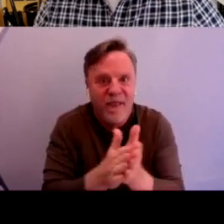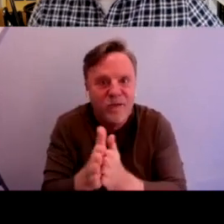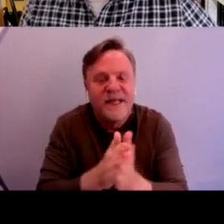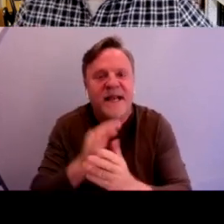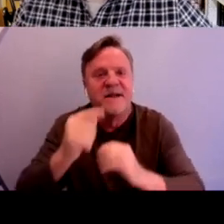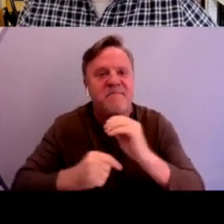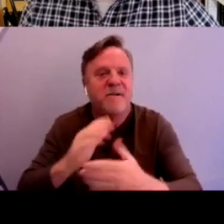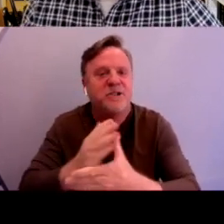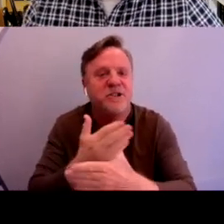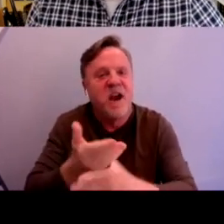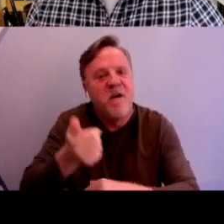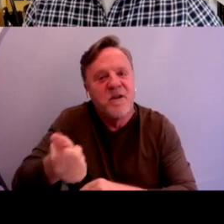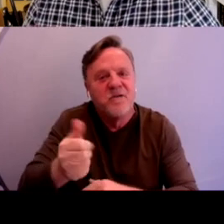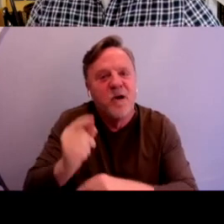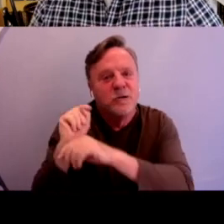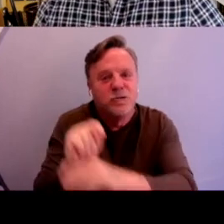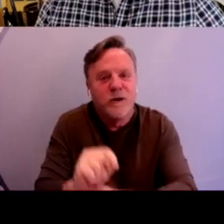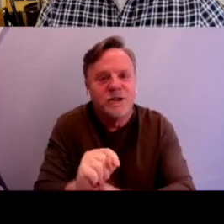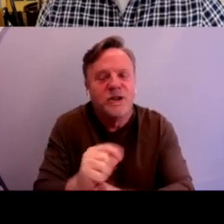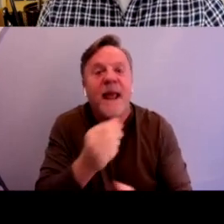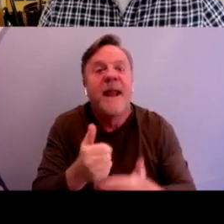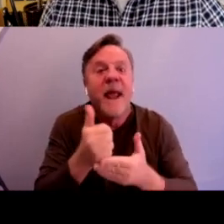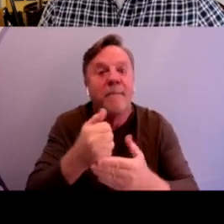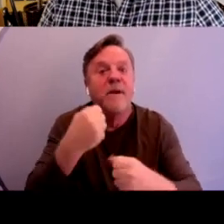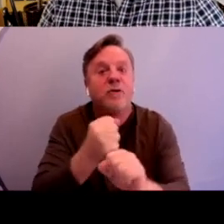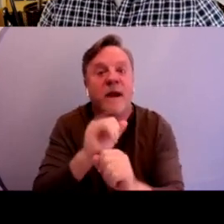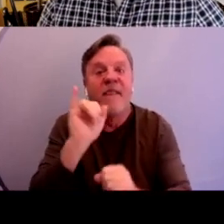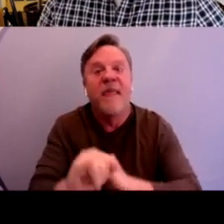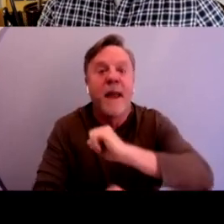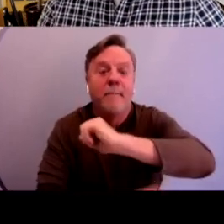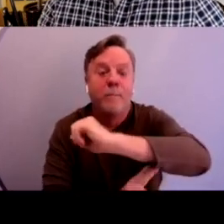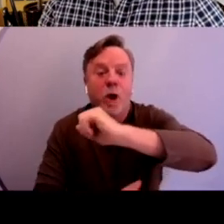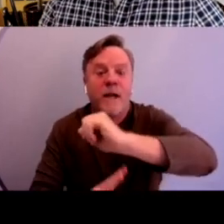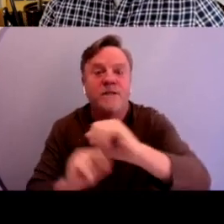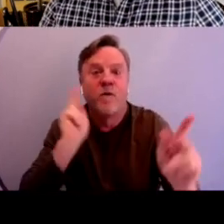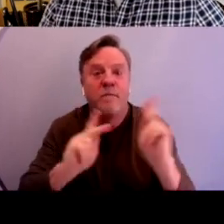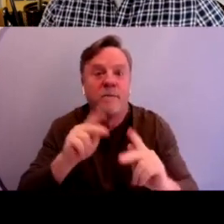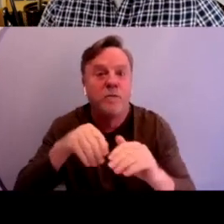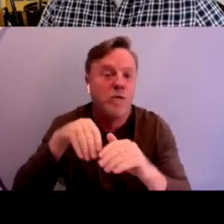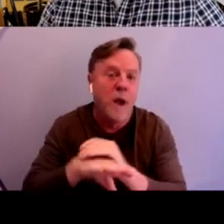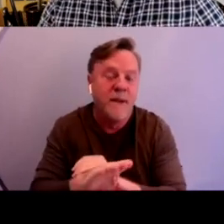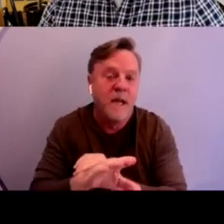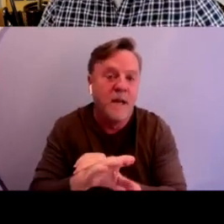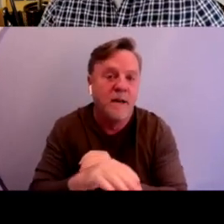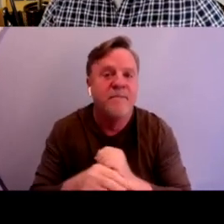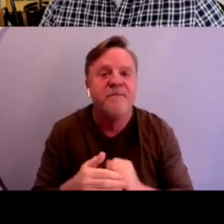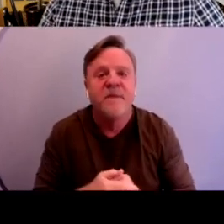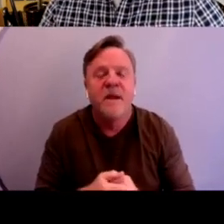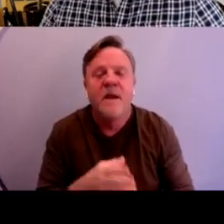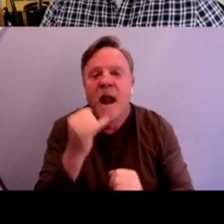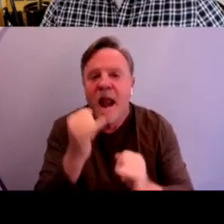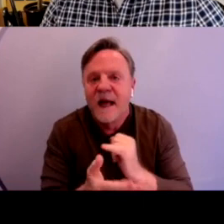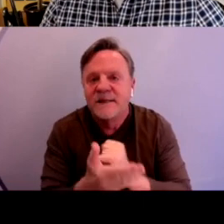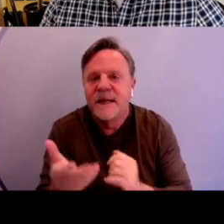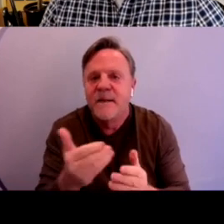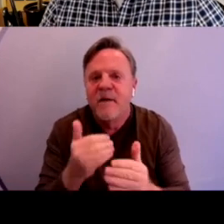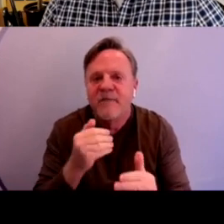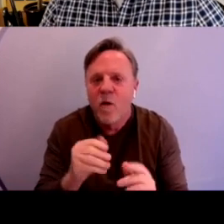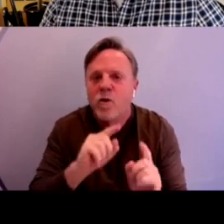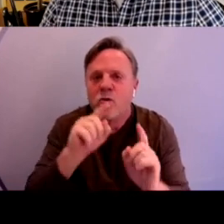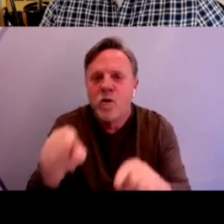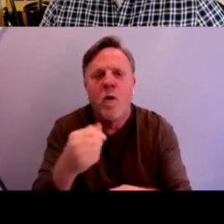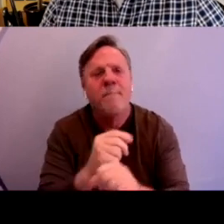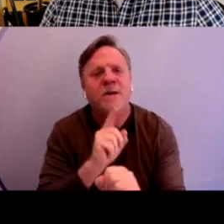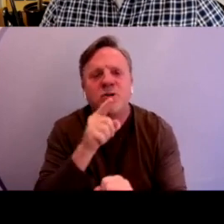about sharing about their own tradition and helping create that bridge for people to come in. And then lastly, before you go, make sure that